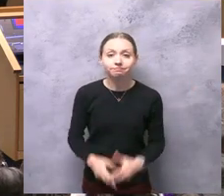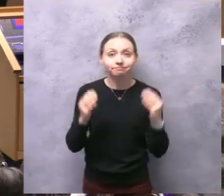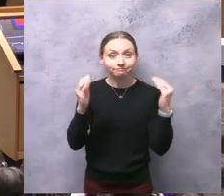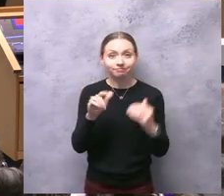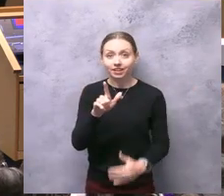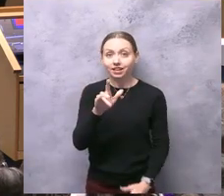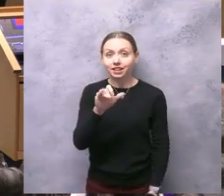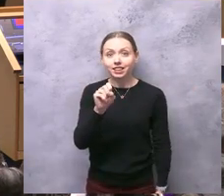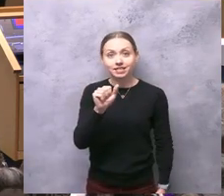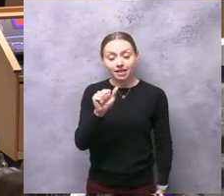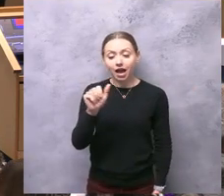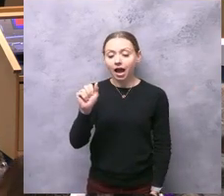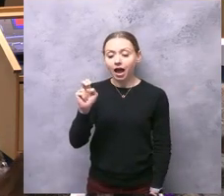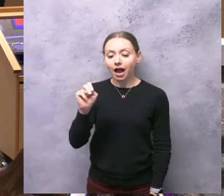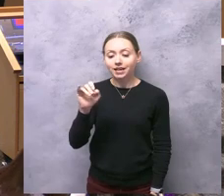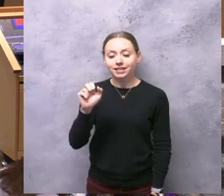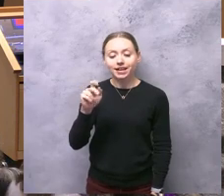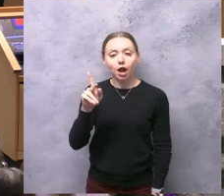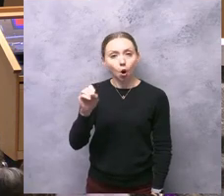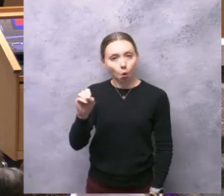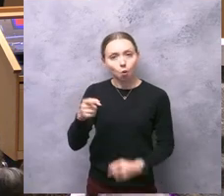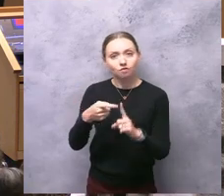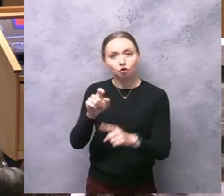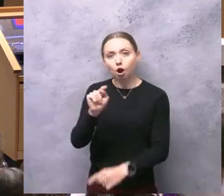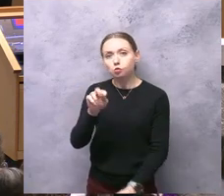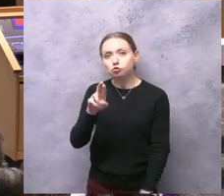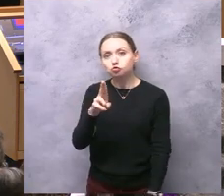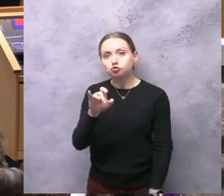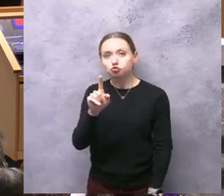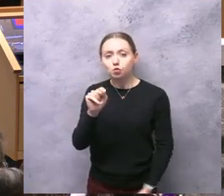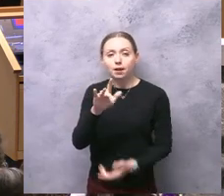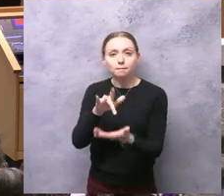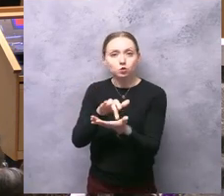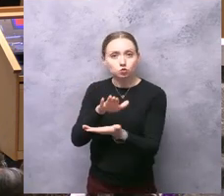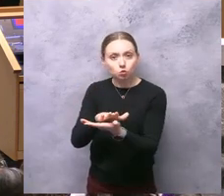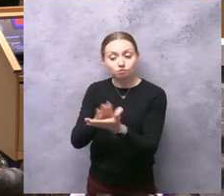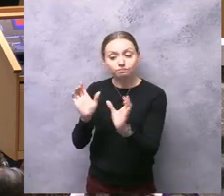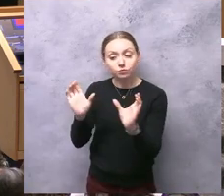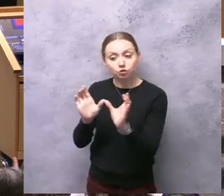Lisa Onienko from Truitt Middle School, certified in music.